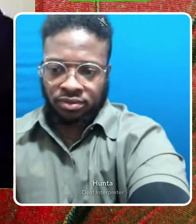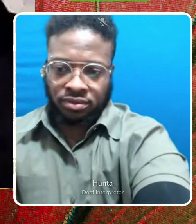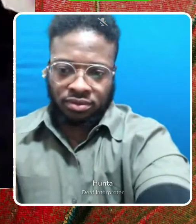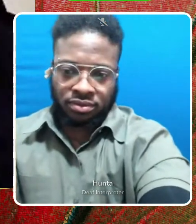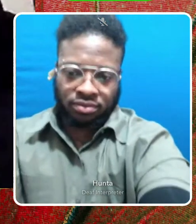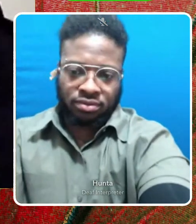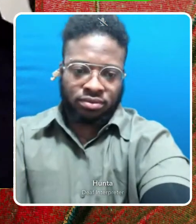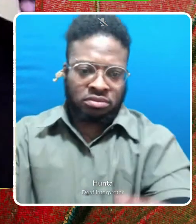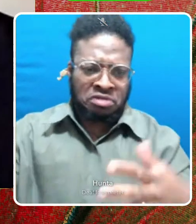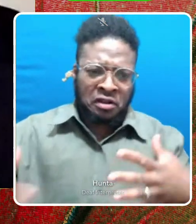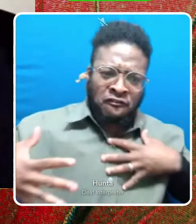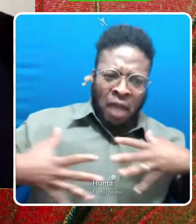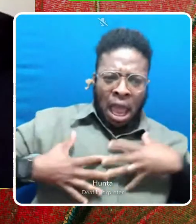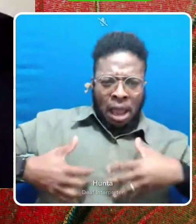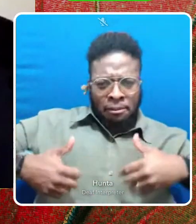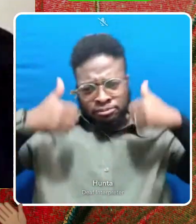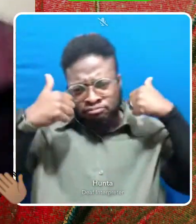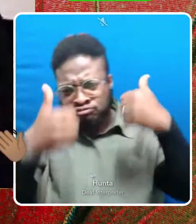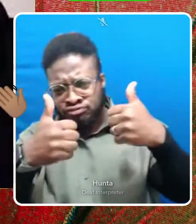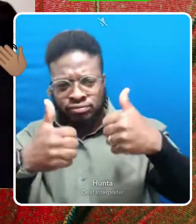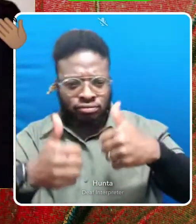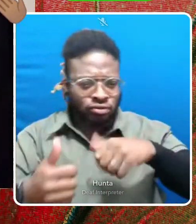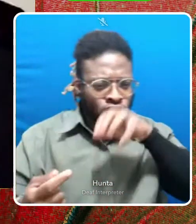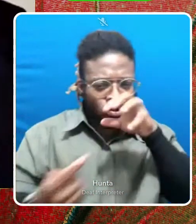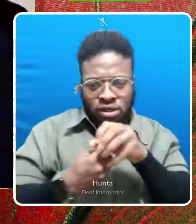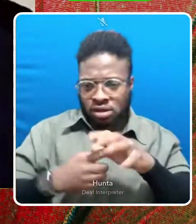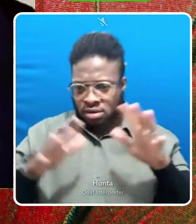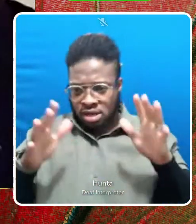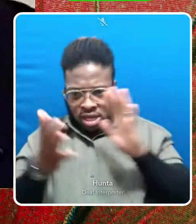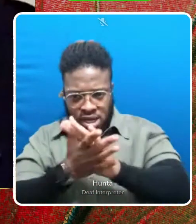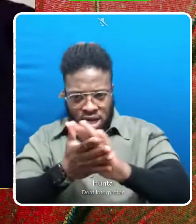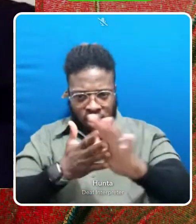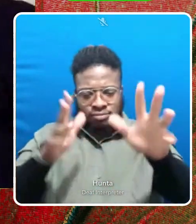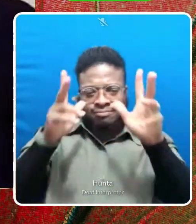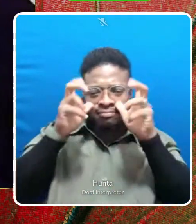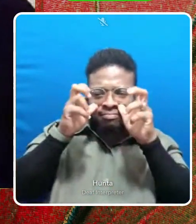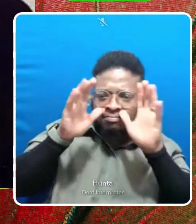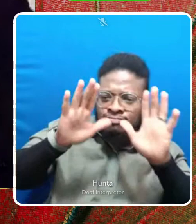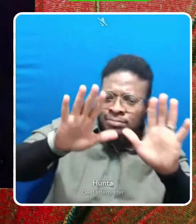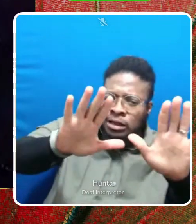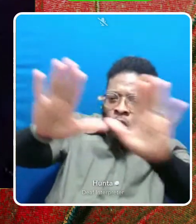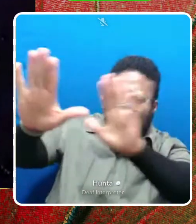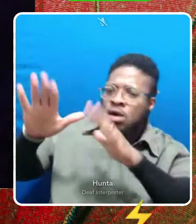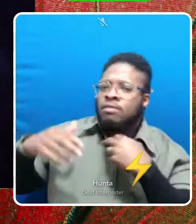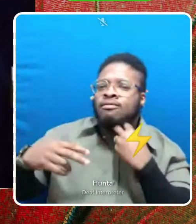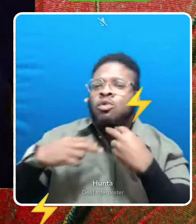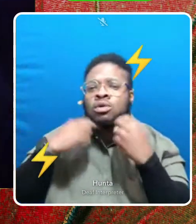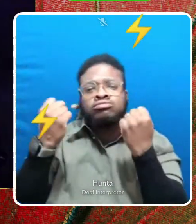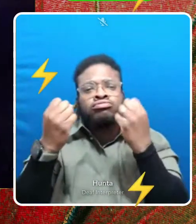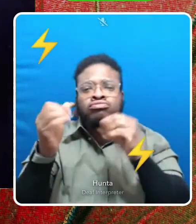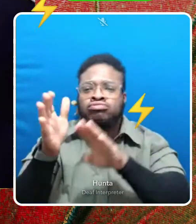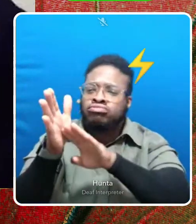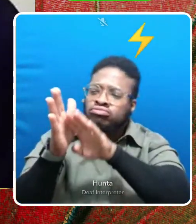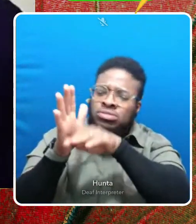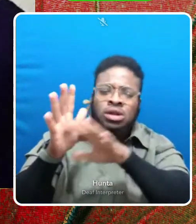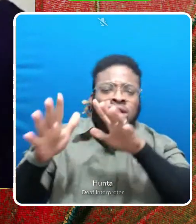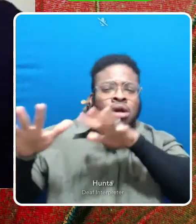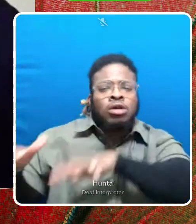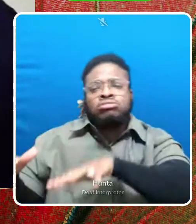know, it's so nice to hear Linda's voice, you know, because she out there, no? She out there, they're getting a teen outside there.